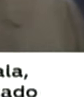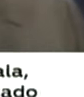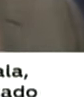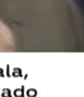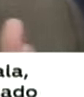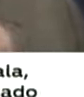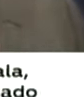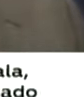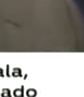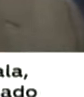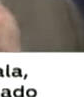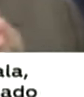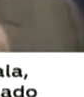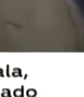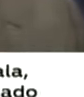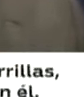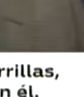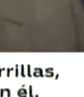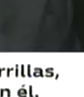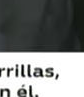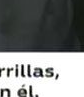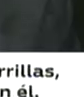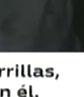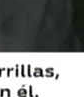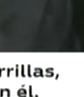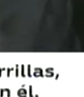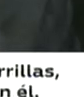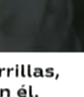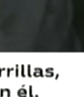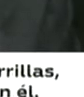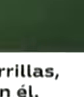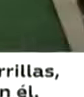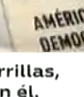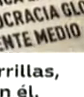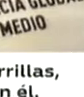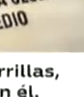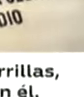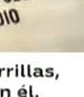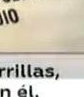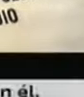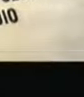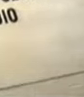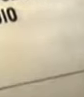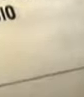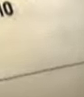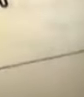other side in Guatemala, that is, we should have been in favor of a guerrilla victory, I disagree with him.